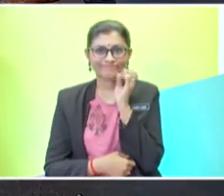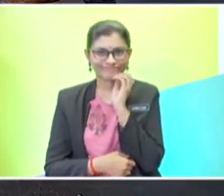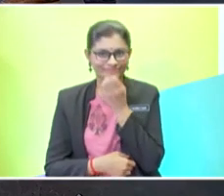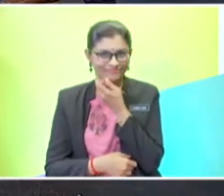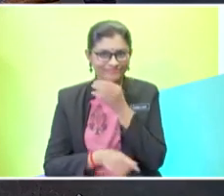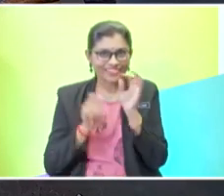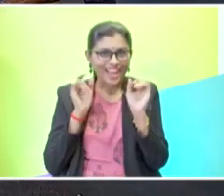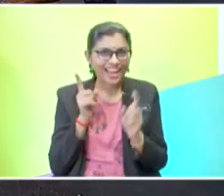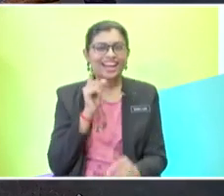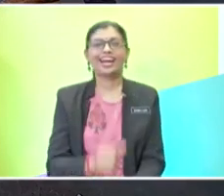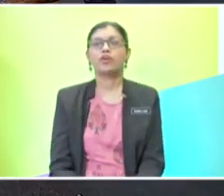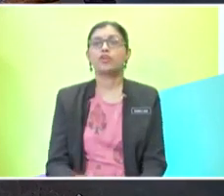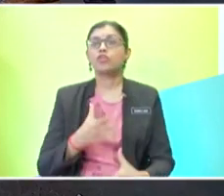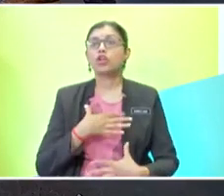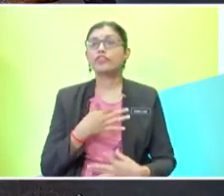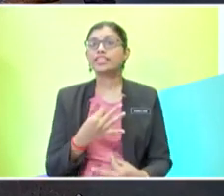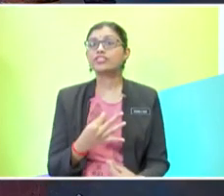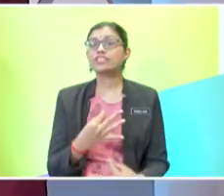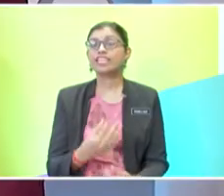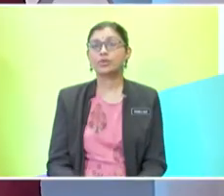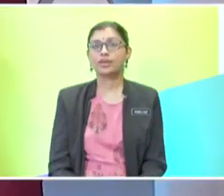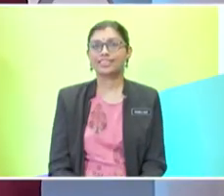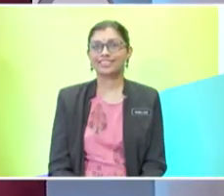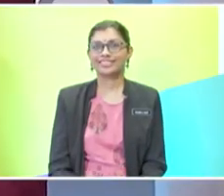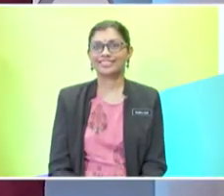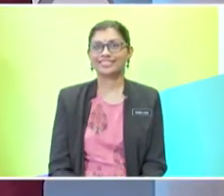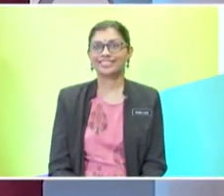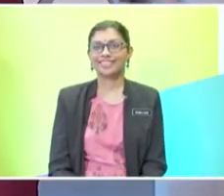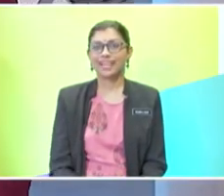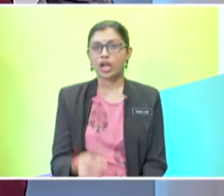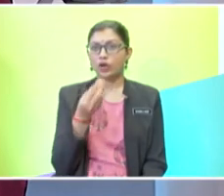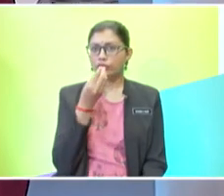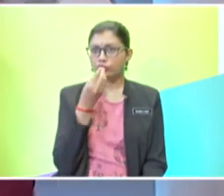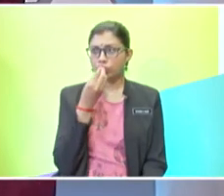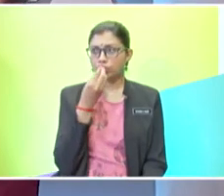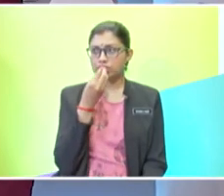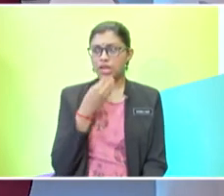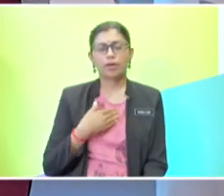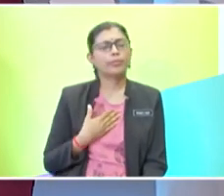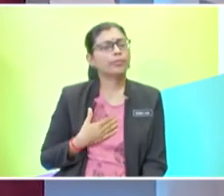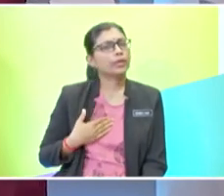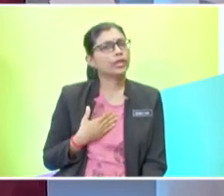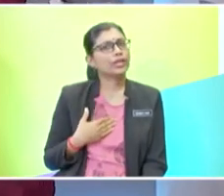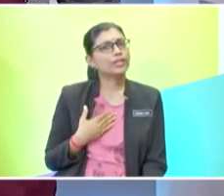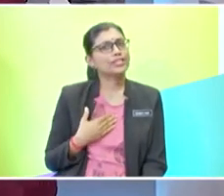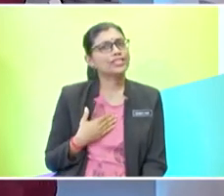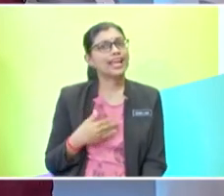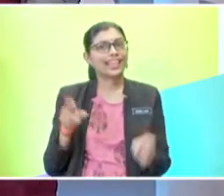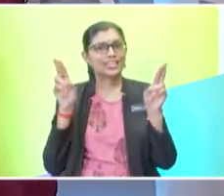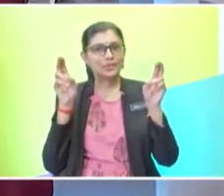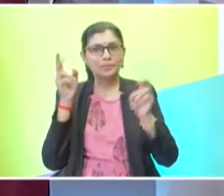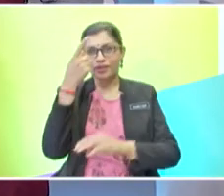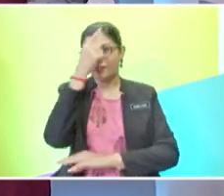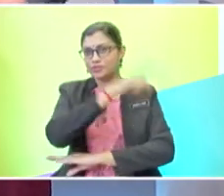interesting things to do together. Mm-hmm. And the topic today would be food, please. Ooh. Yes, a lot of food is going to be today. Wow.